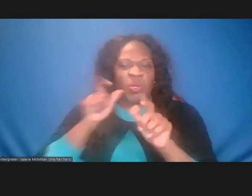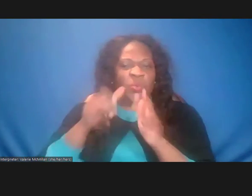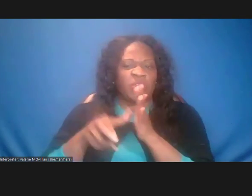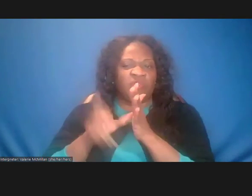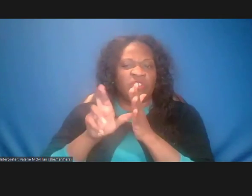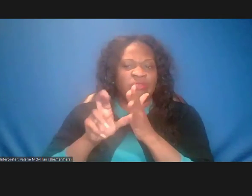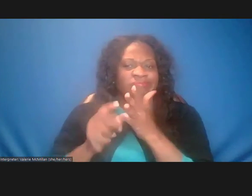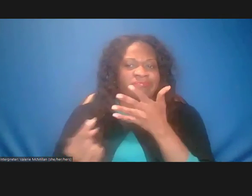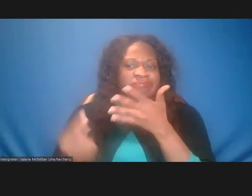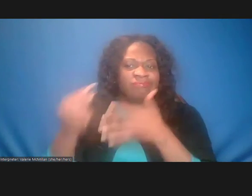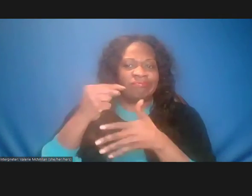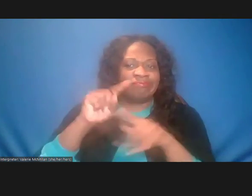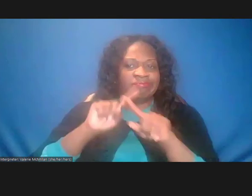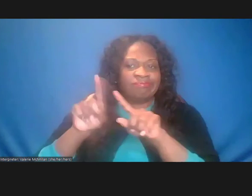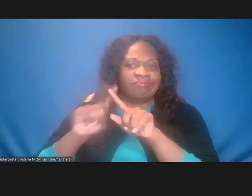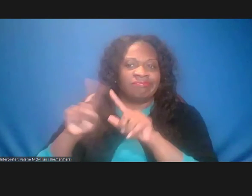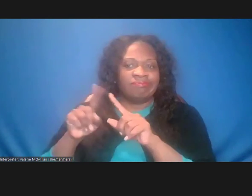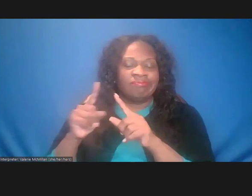answers.